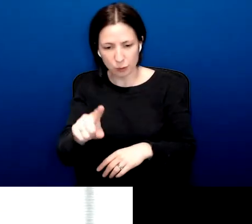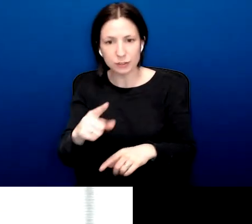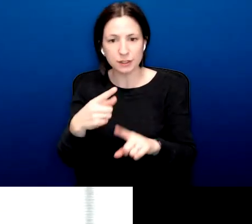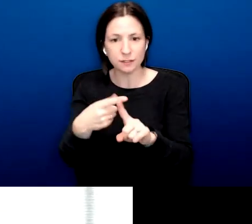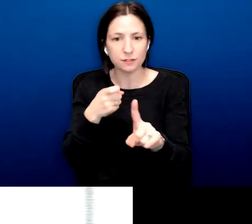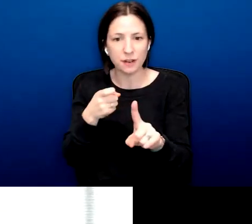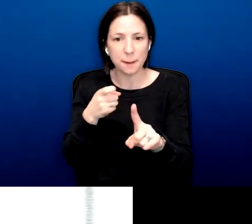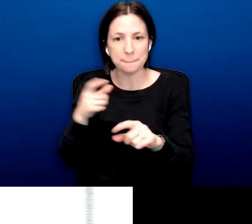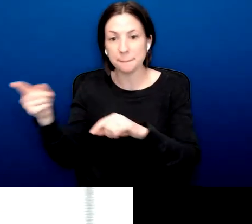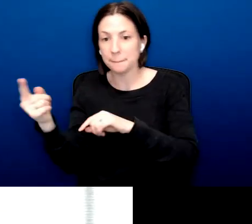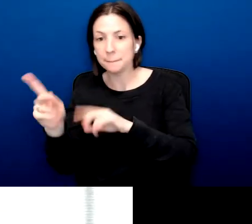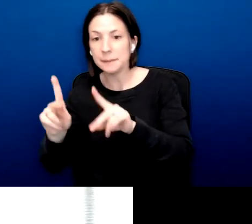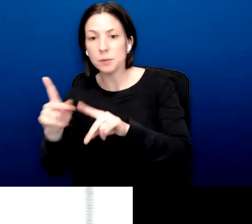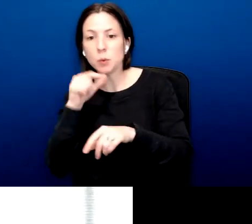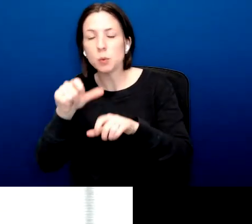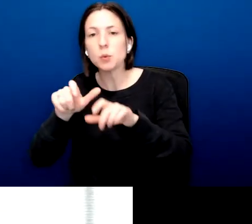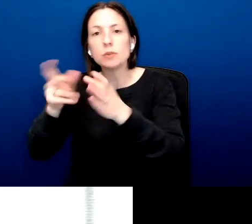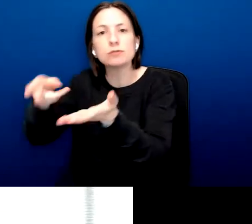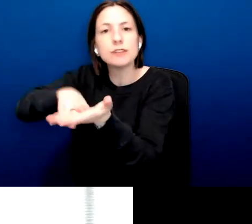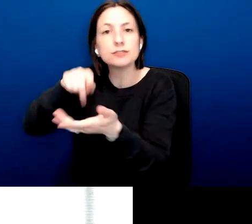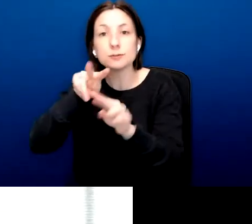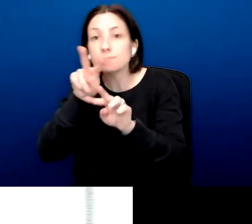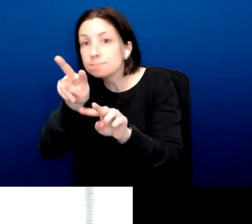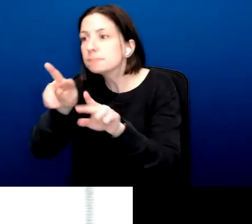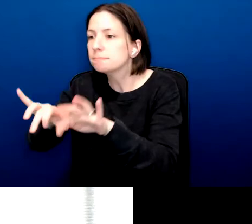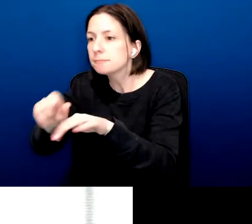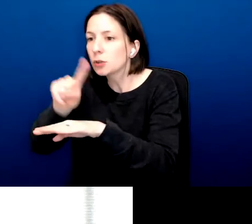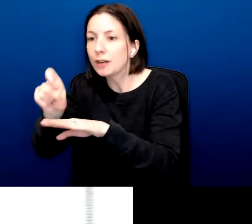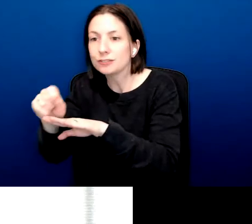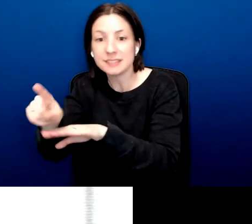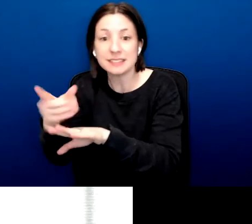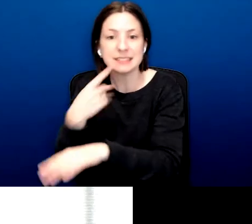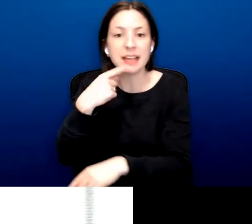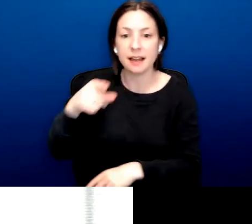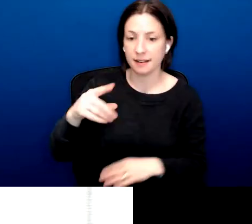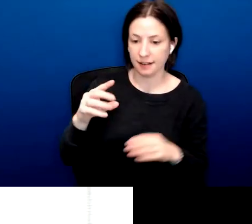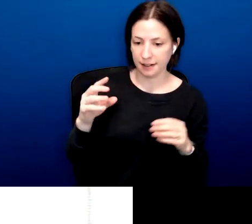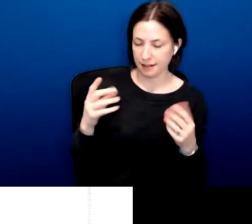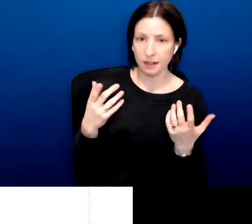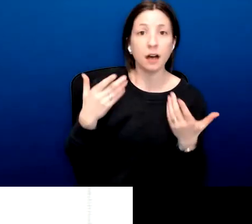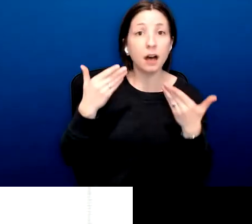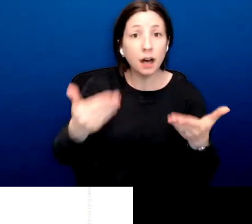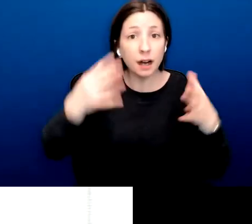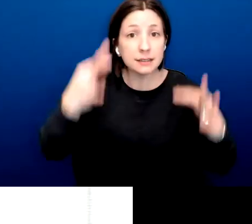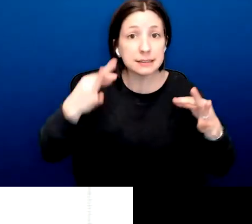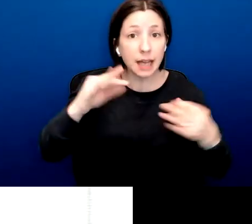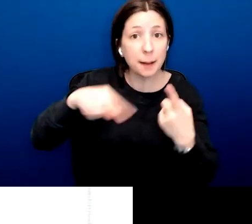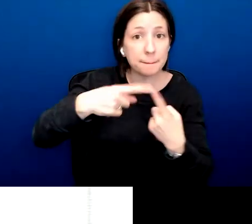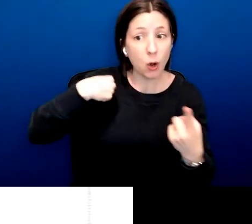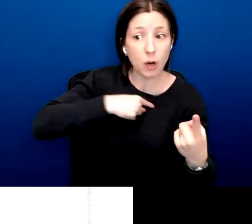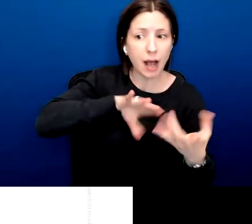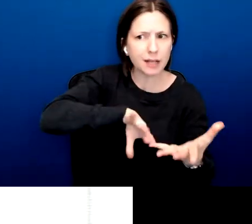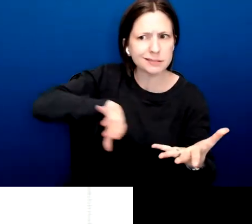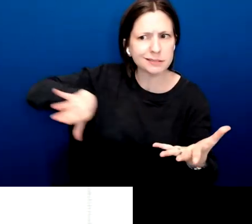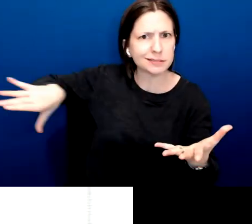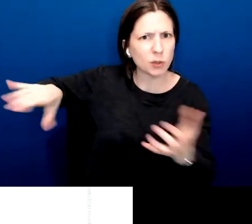from the attendees, and I thought it was great because, you know, nothing about us, you know, without us, right? And that's really what this